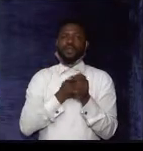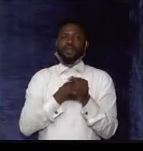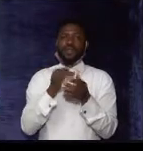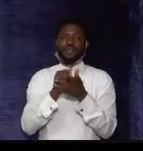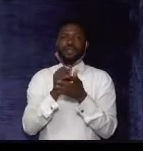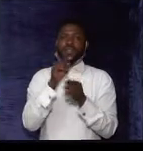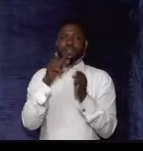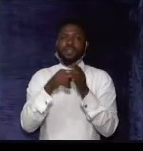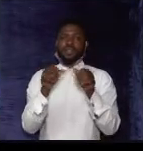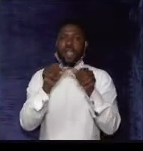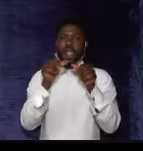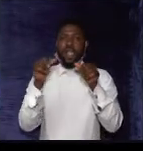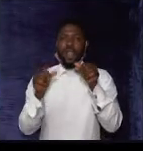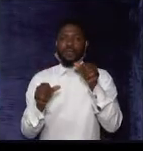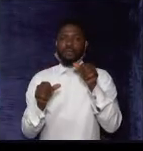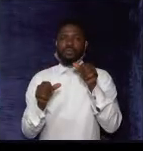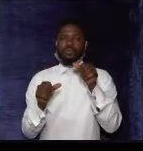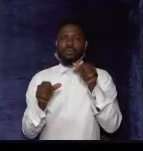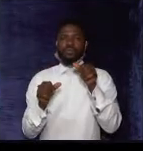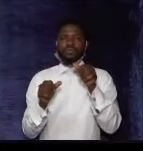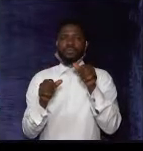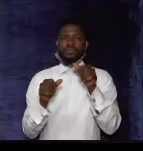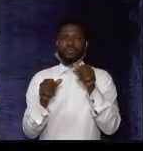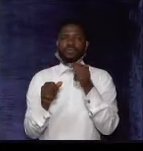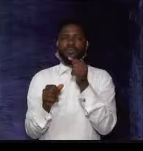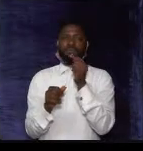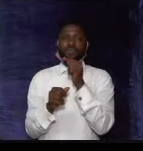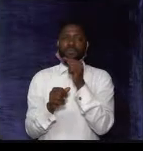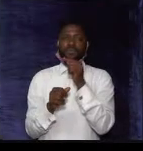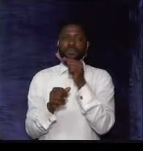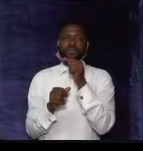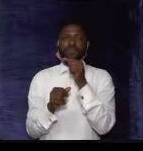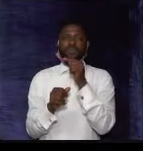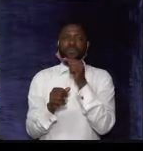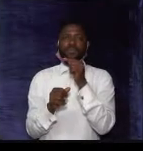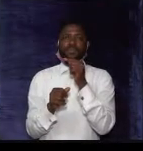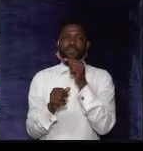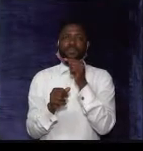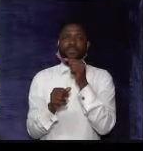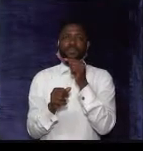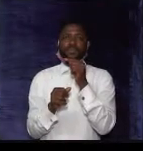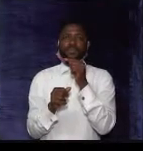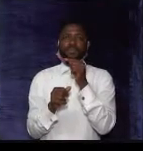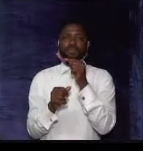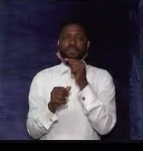friend. Telling us that this angle right here